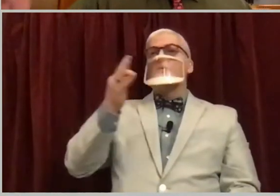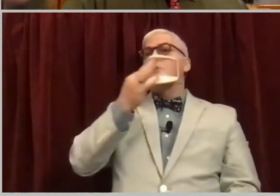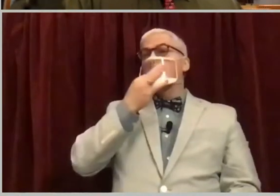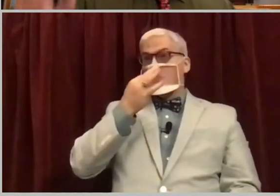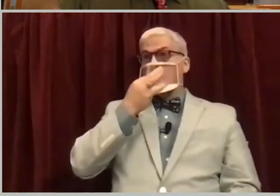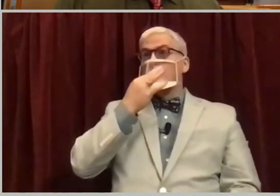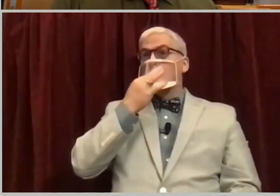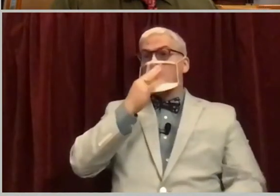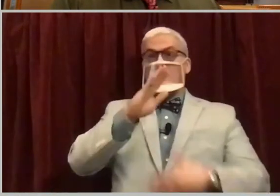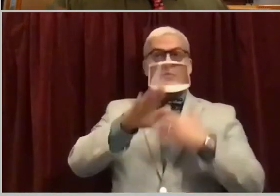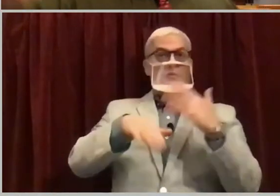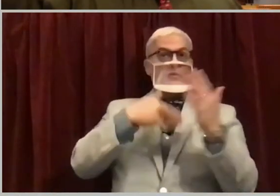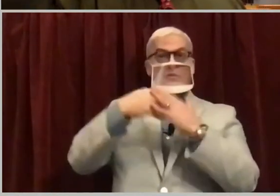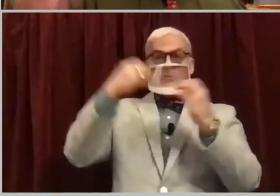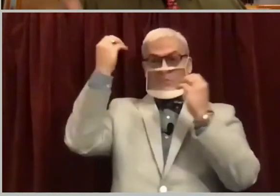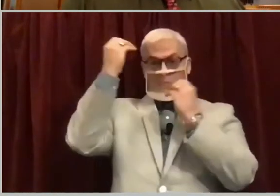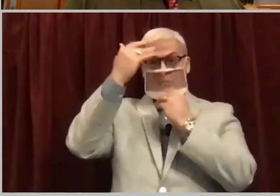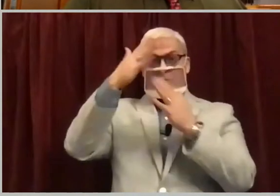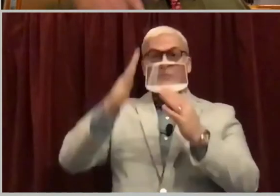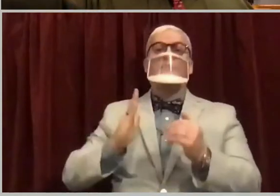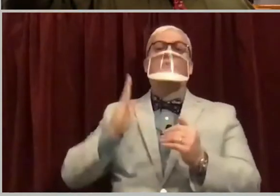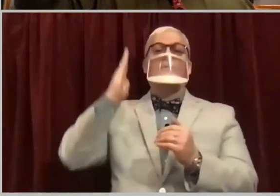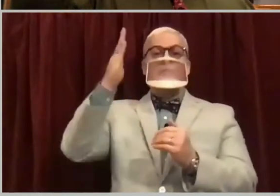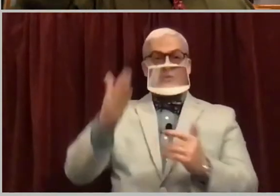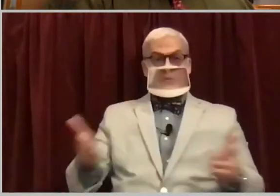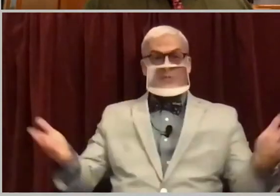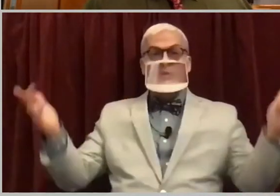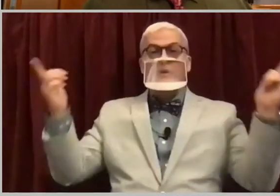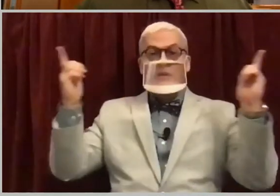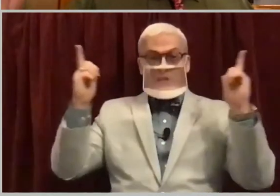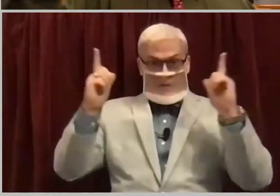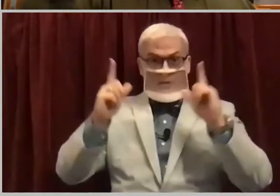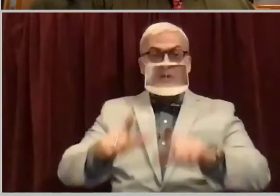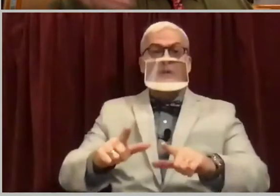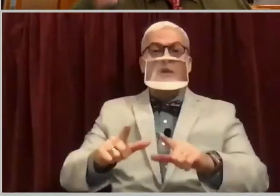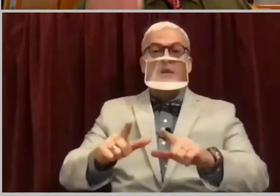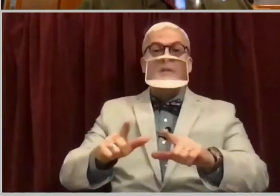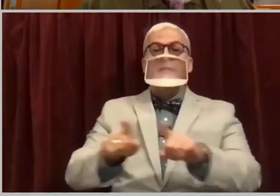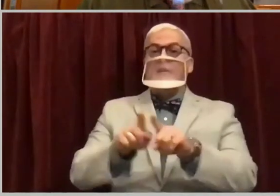of old, when with the